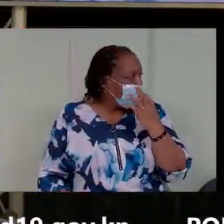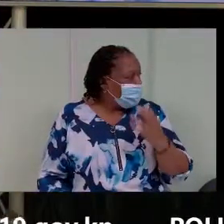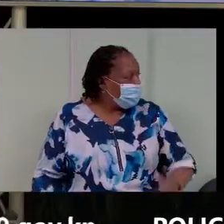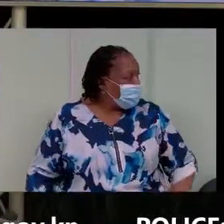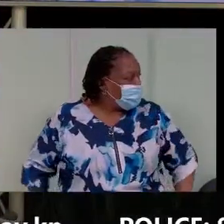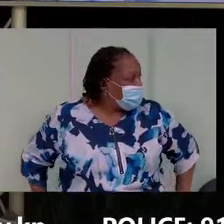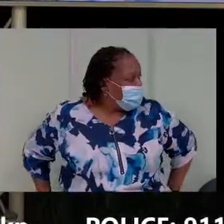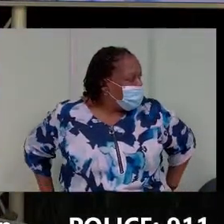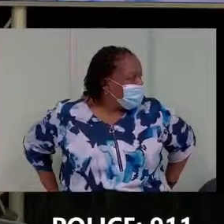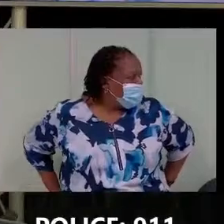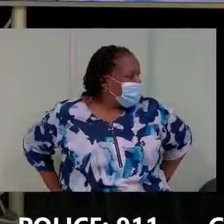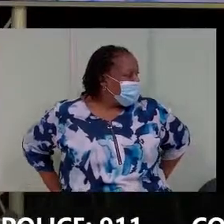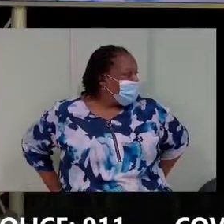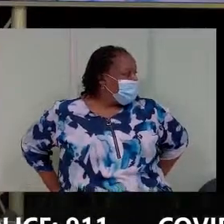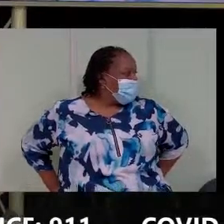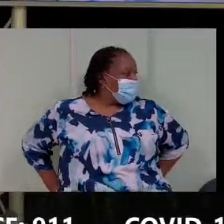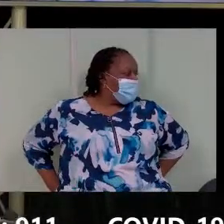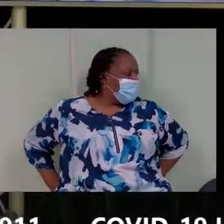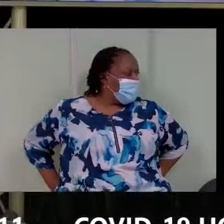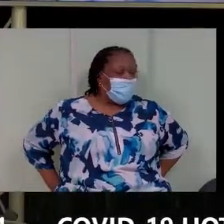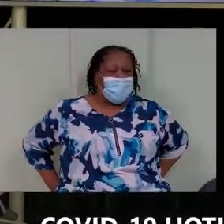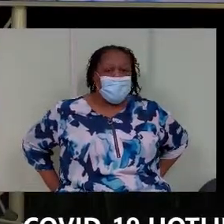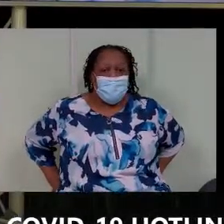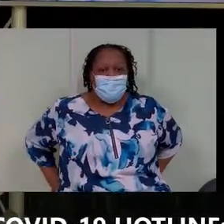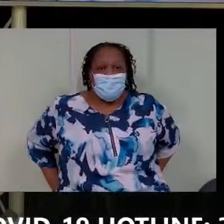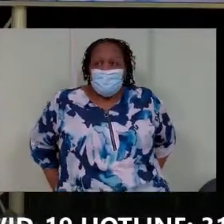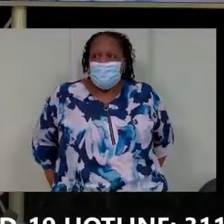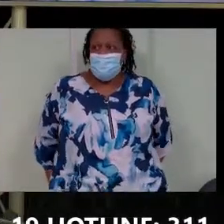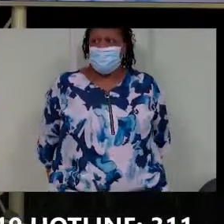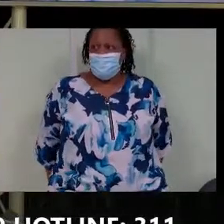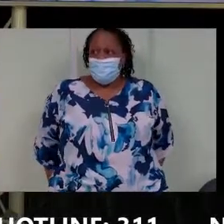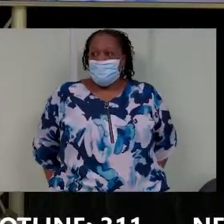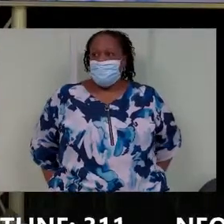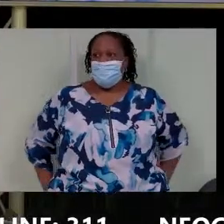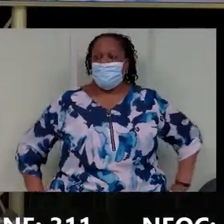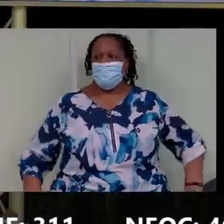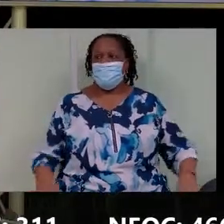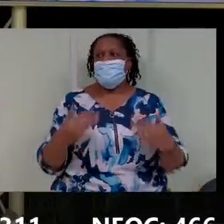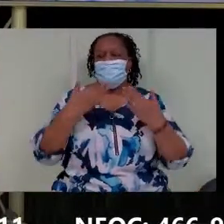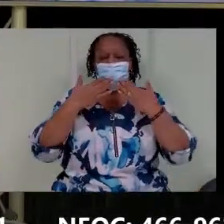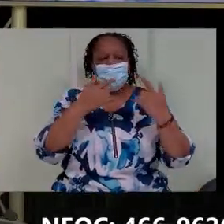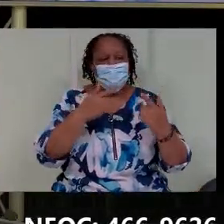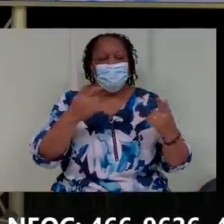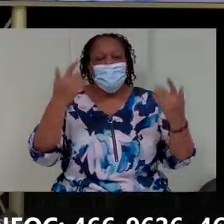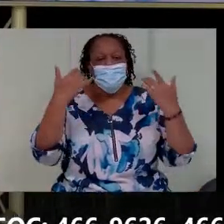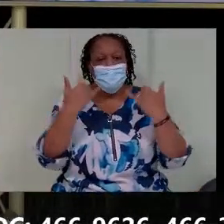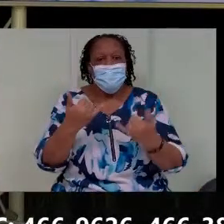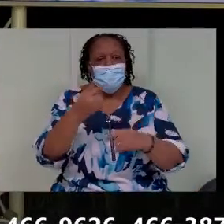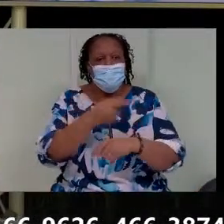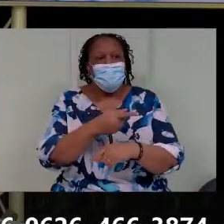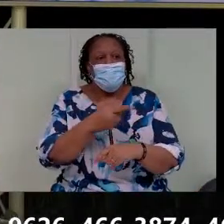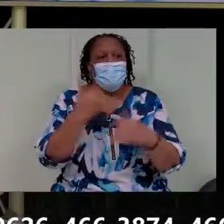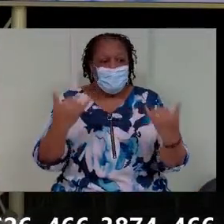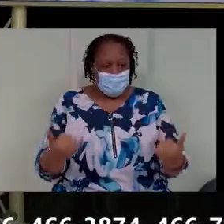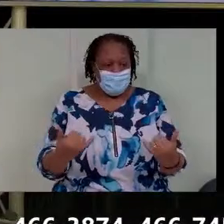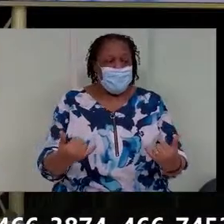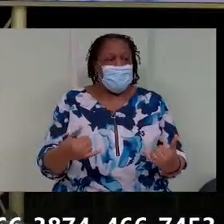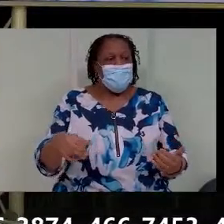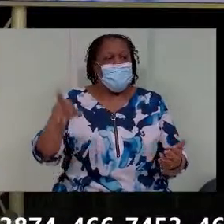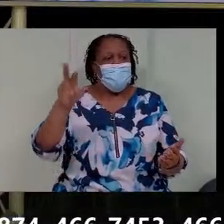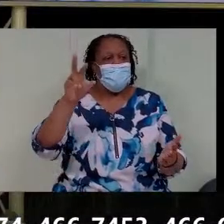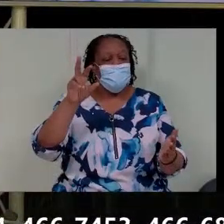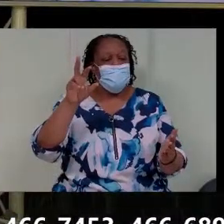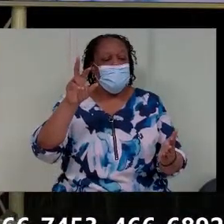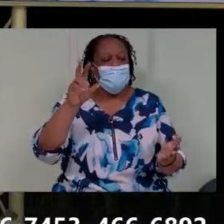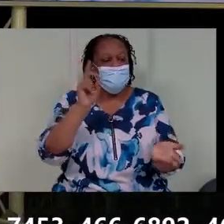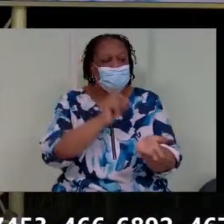Thank you very much, Superintendent Henry. I now invite Dr. Hazel Laws, our Chief Medical Officer,